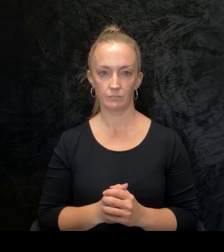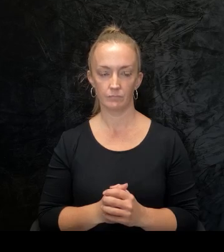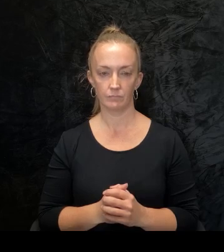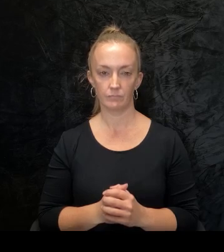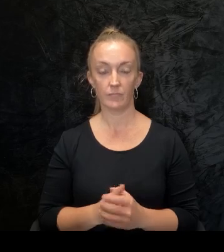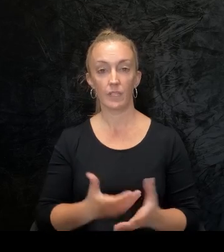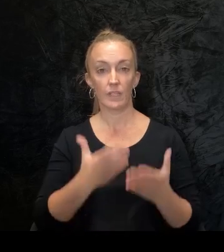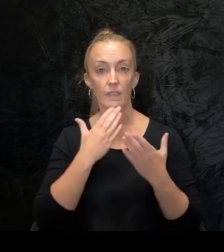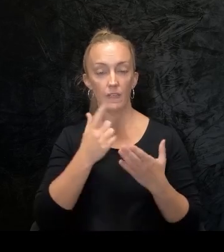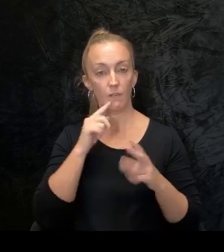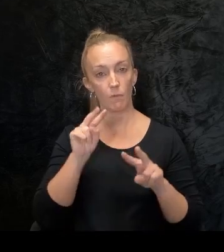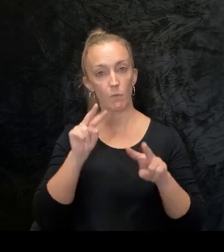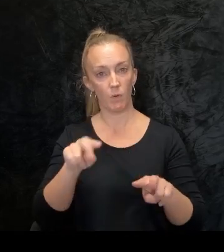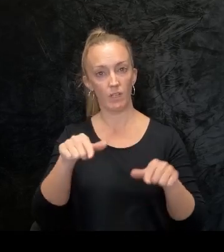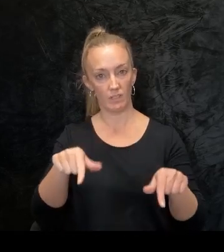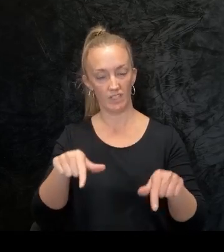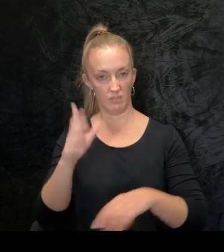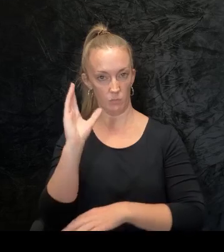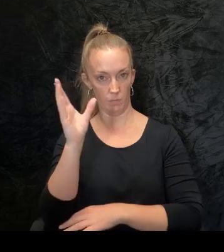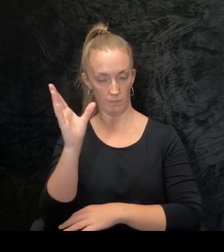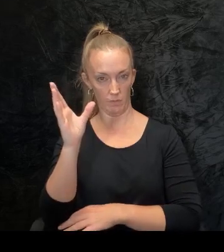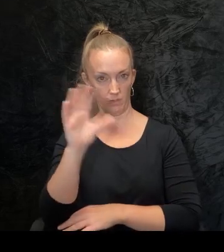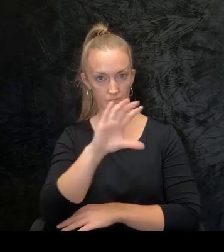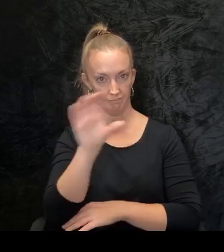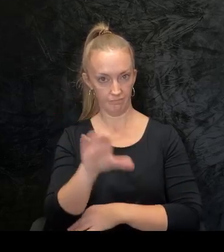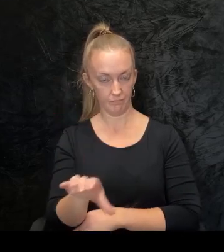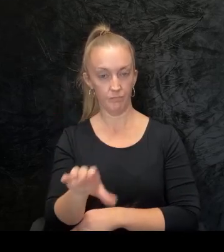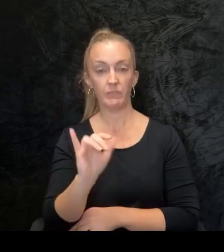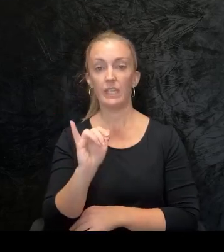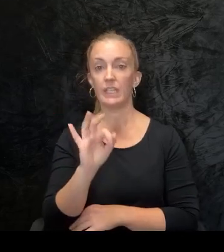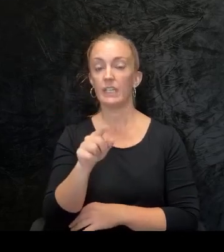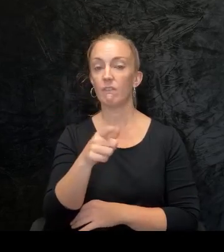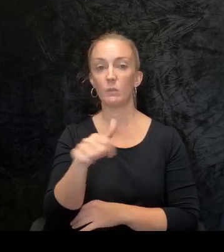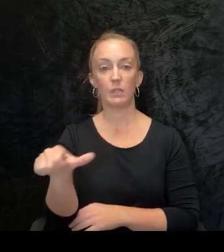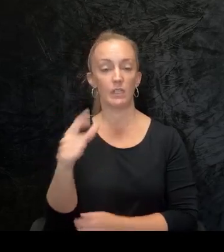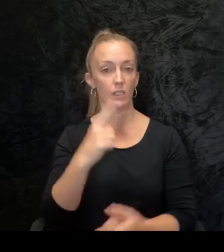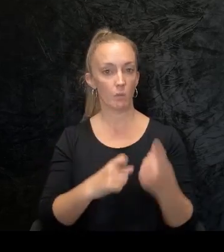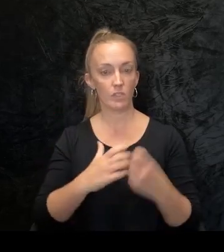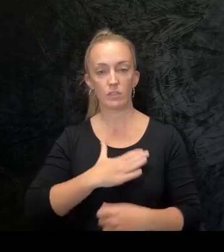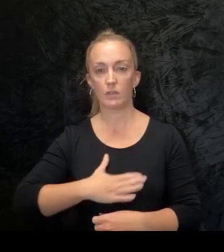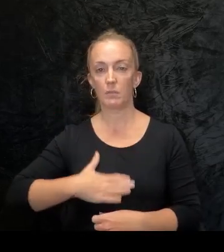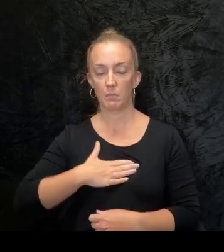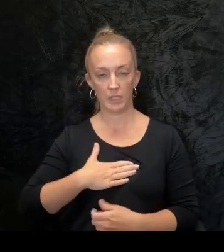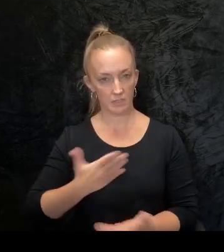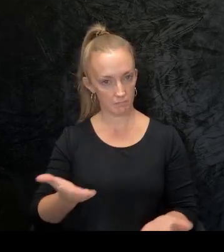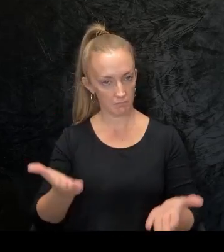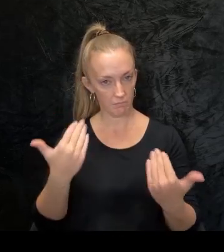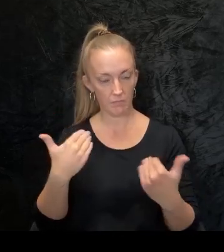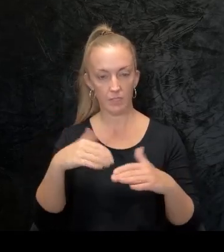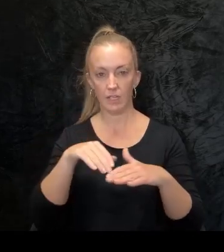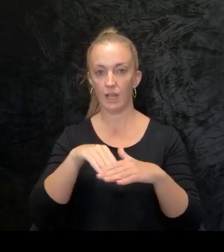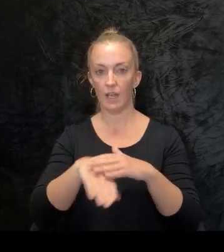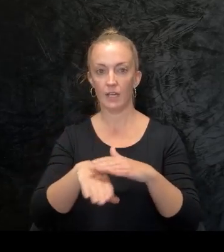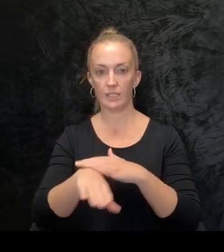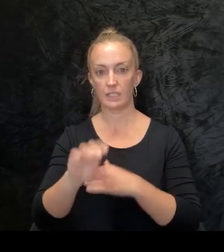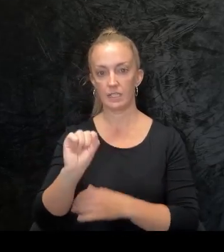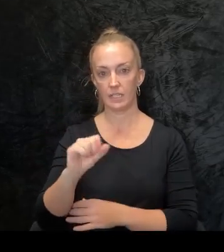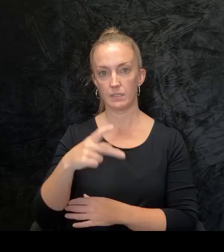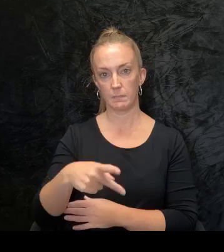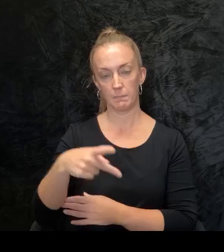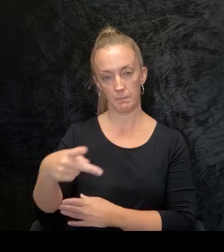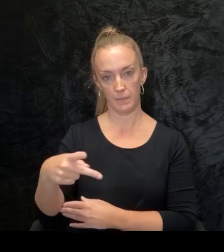Thank you for viewing this webinar. If you have any questions, please feel free to access the